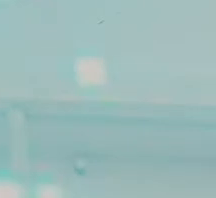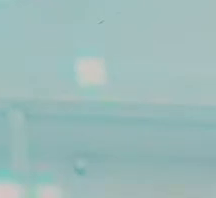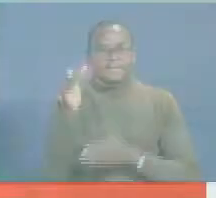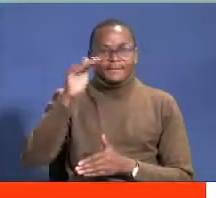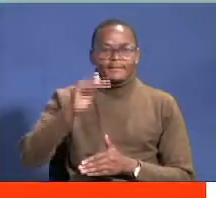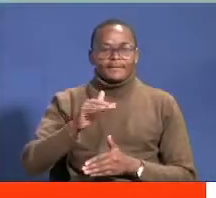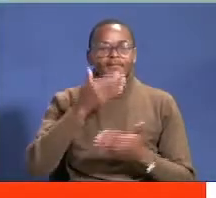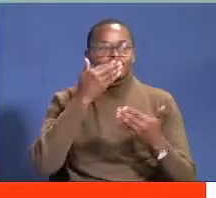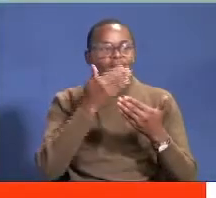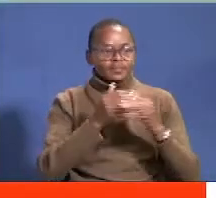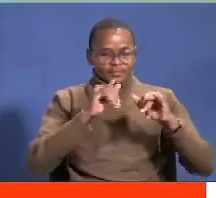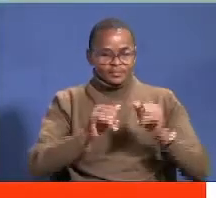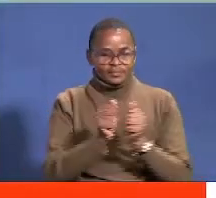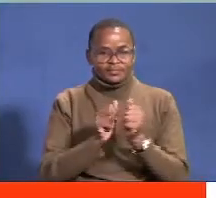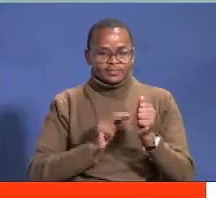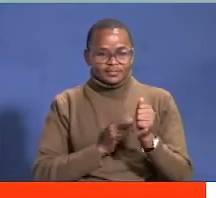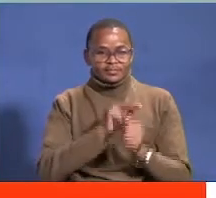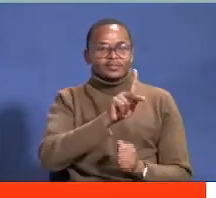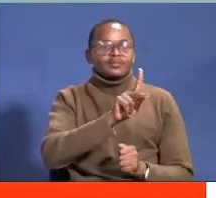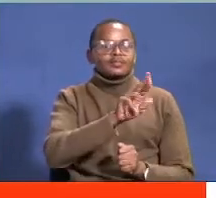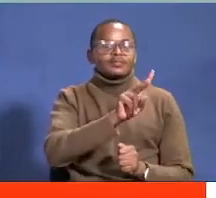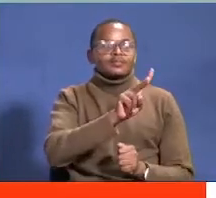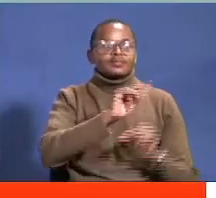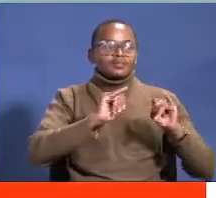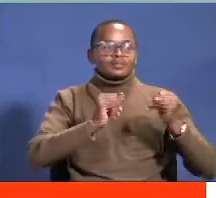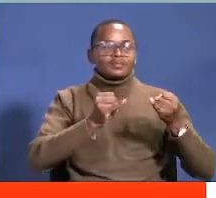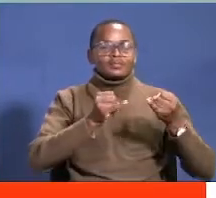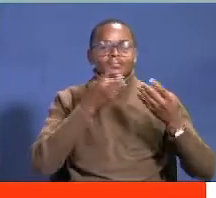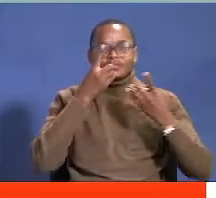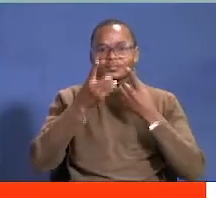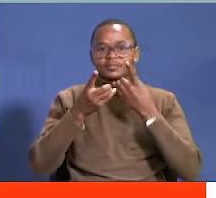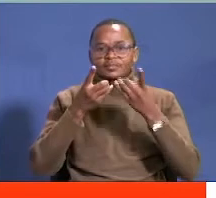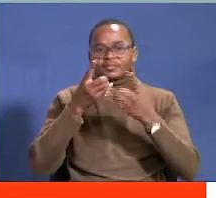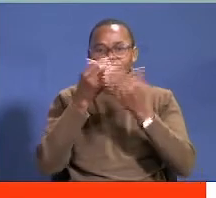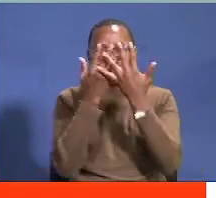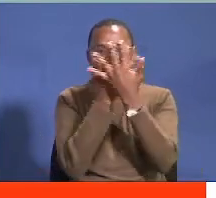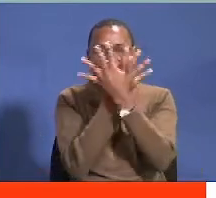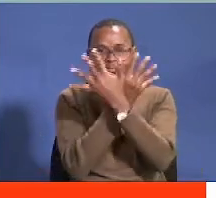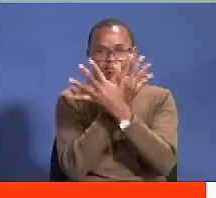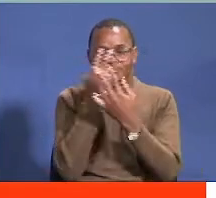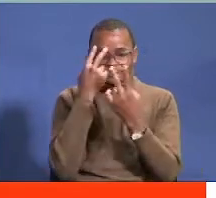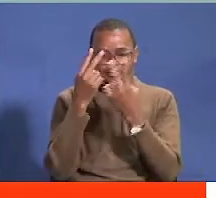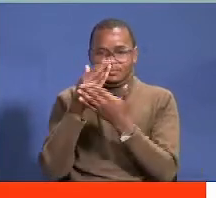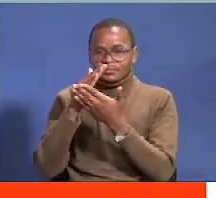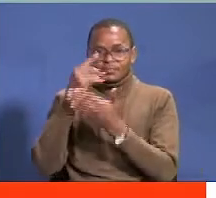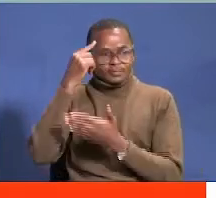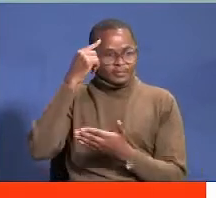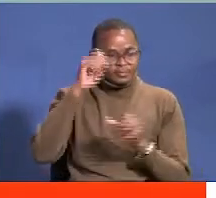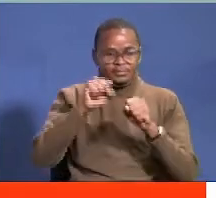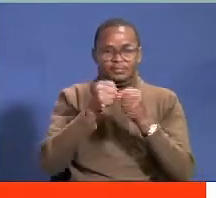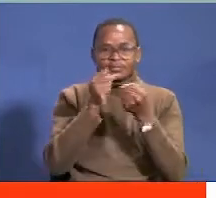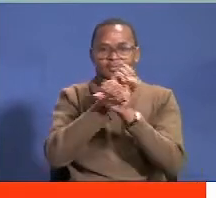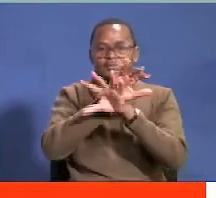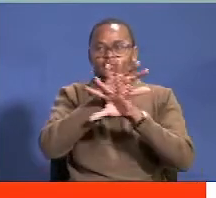Welcome back and thanks for staying with us on KUTV Primetime News. Into the discussion of the night, you can share your thoughts with us on our social